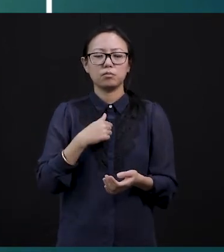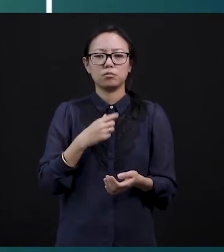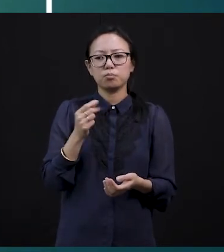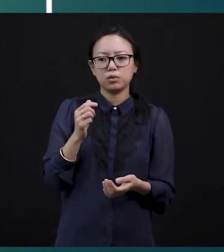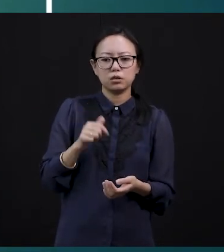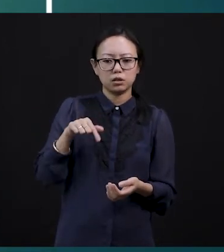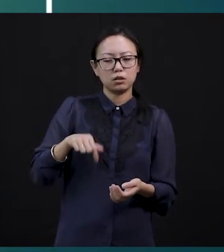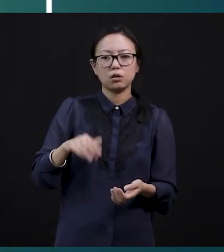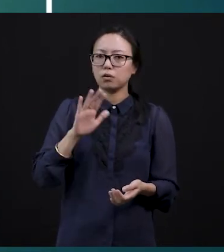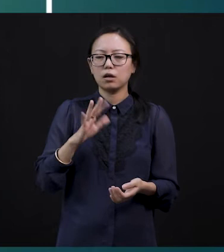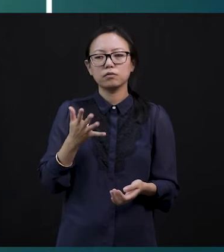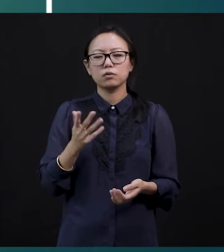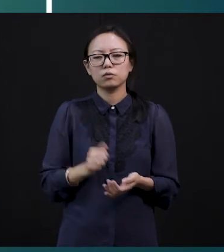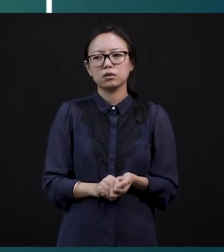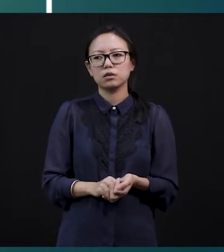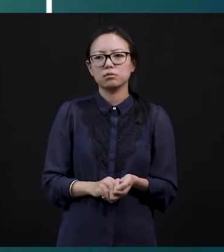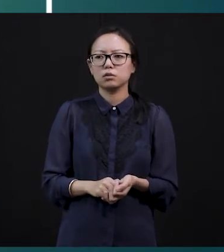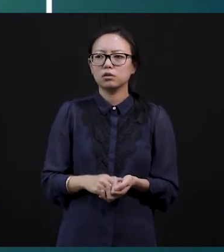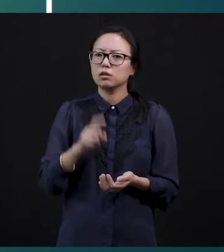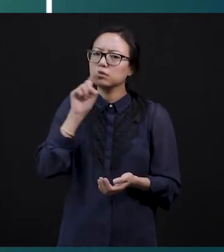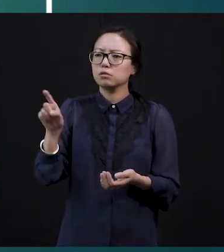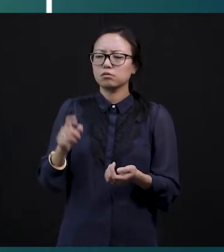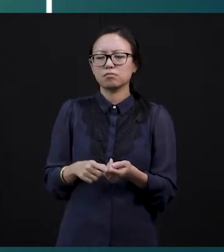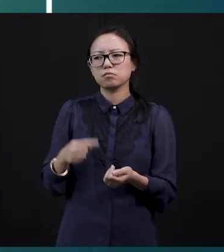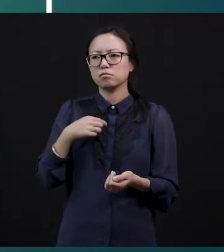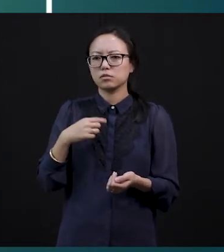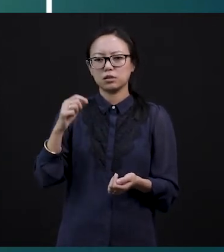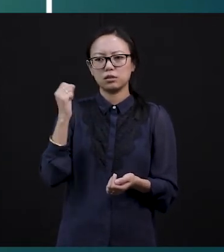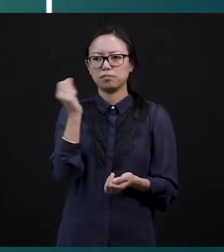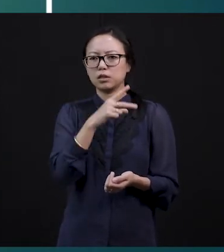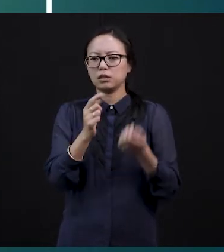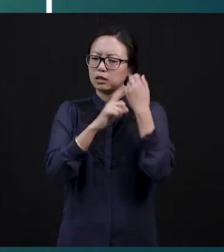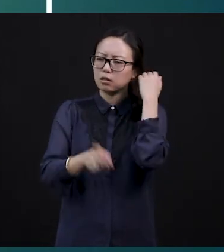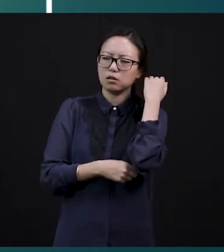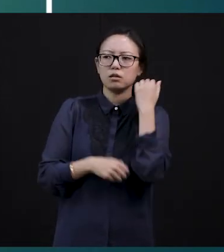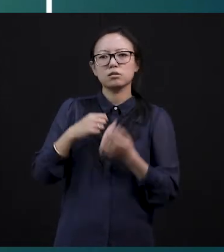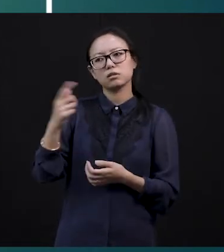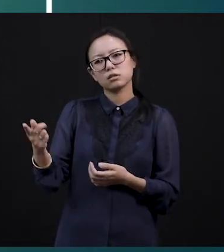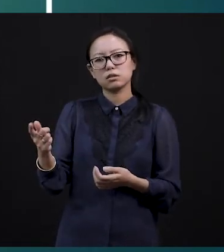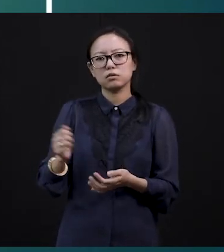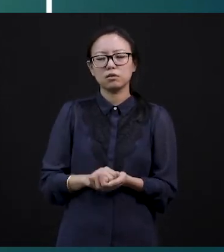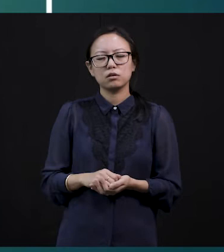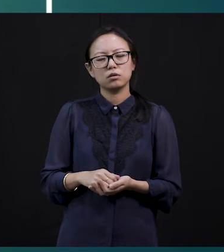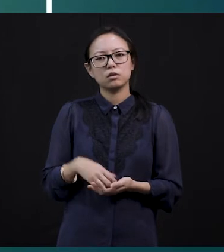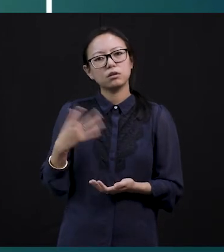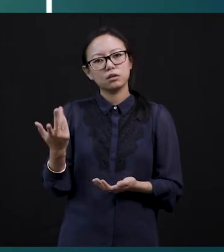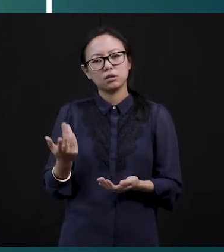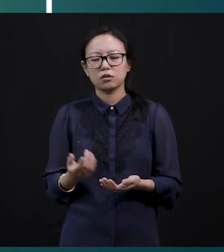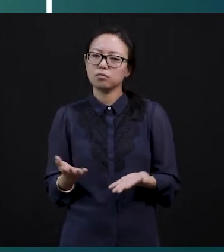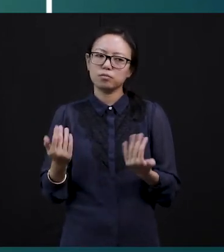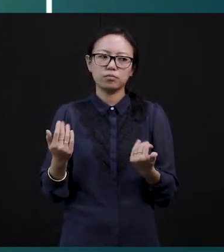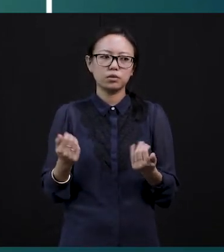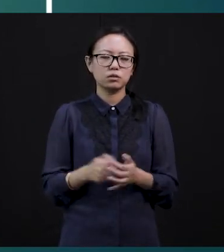wholesaler undertakes the activities like advertisement and sale promotion to increase the demand for their goods. So if you've seen